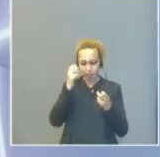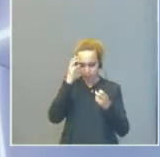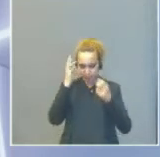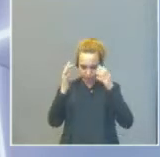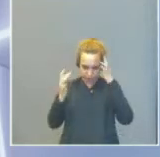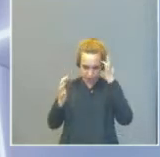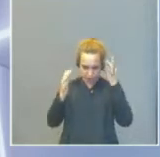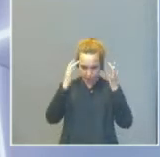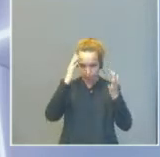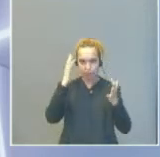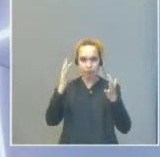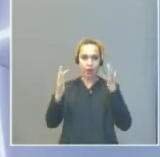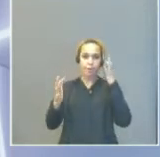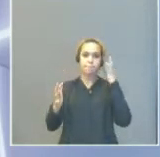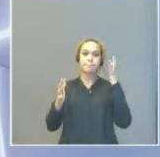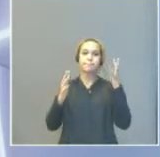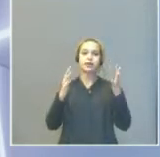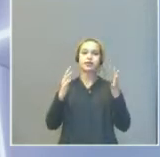the future.